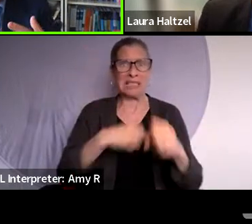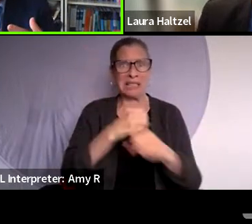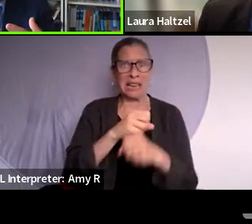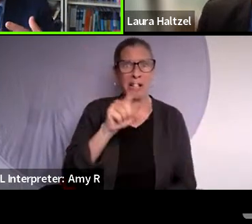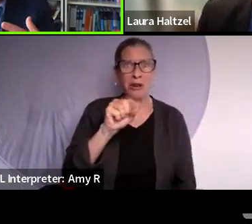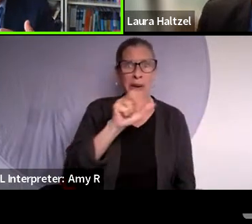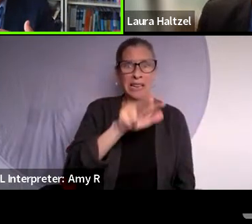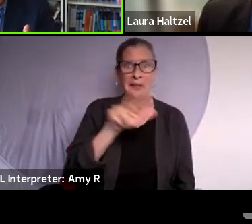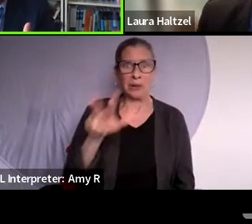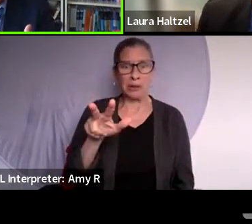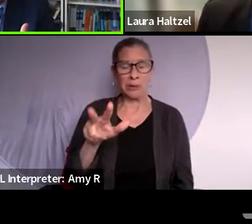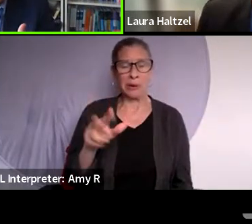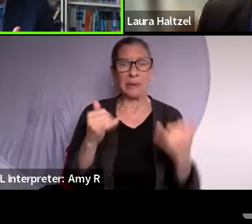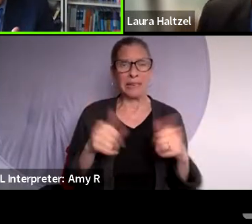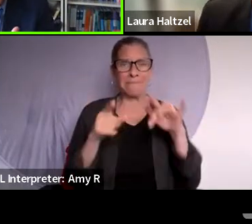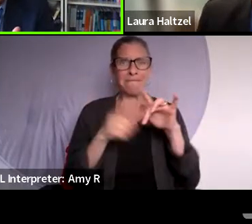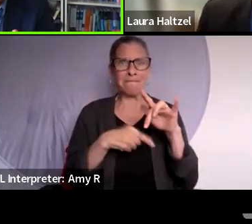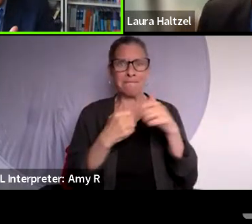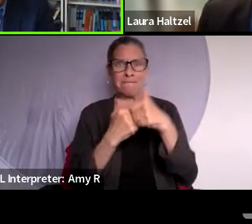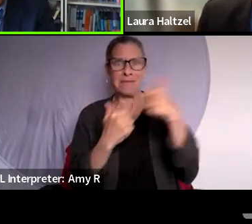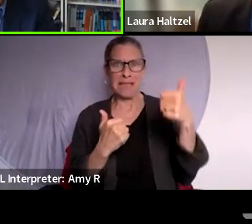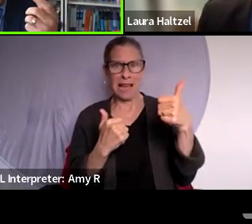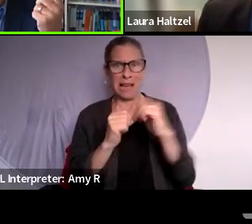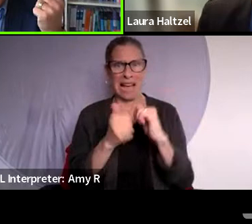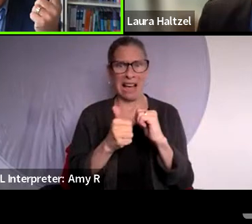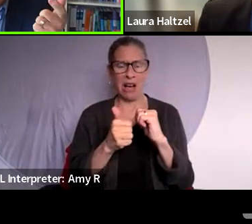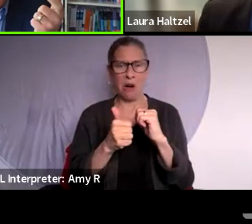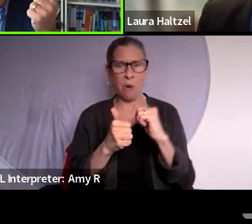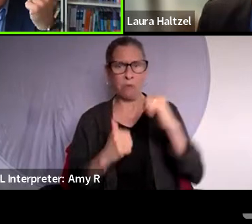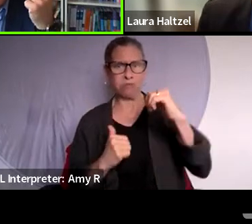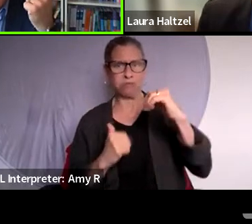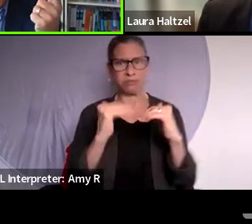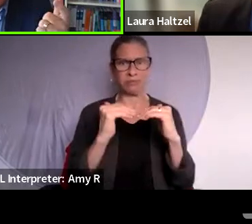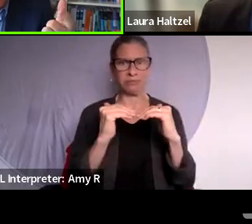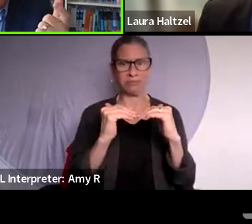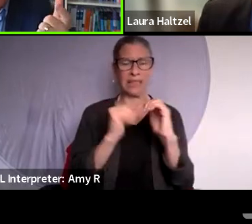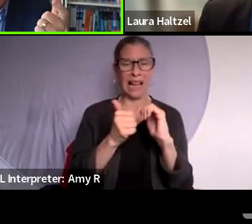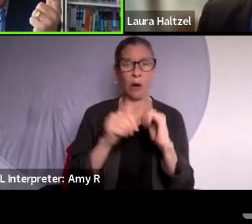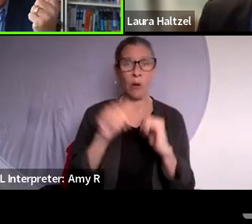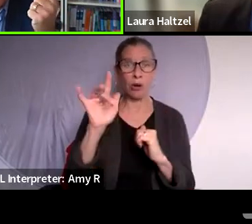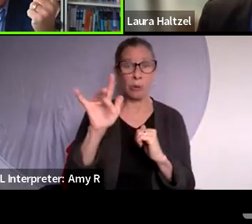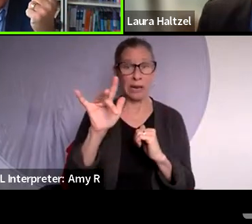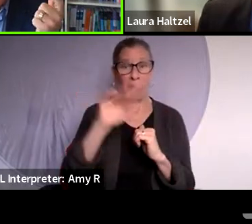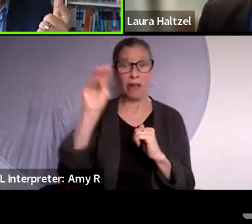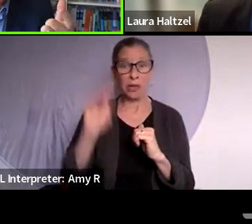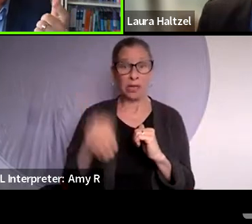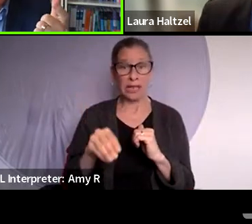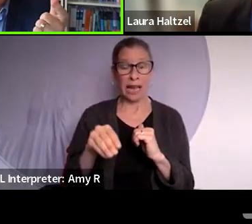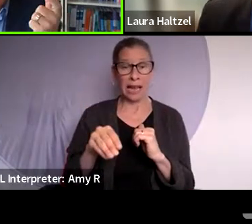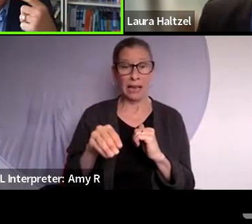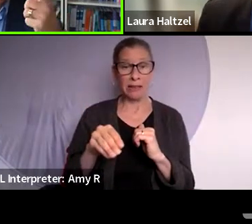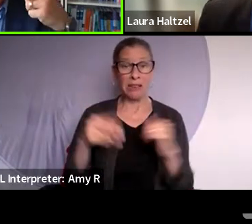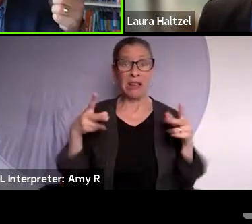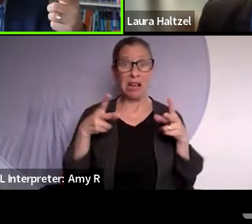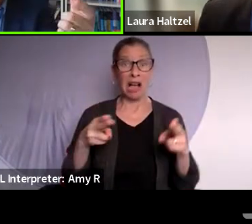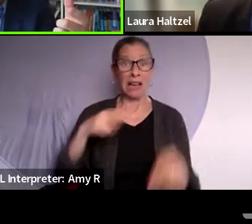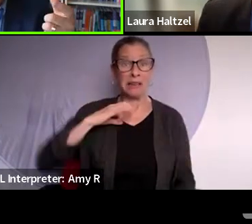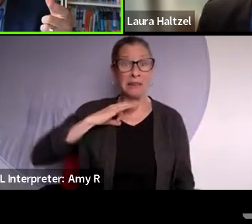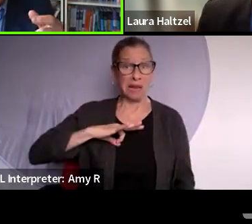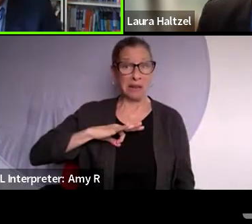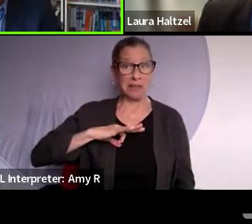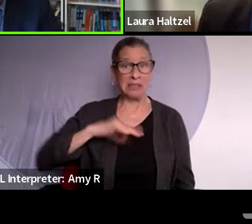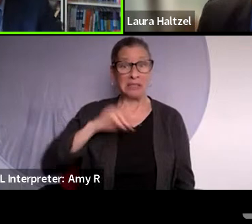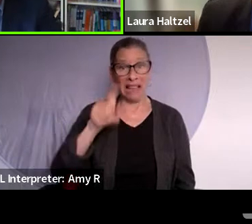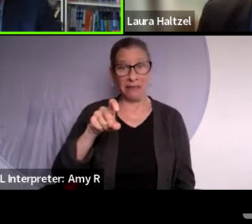But this is the gap, right? We're talking about how you make it up. You either got to do a 25% cut in benefits, some way, shape, or